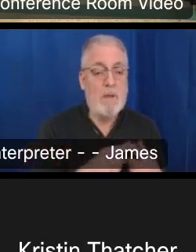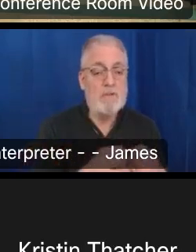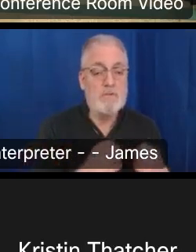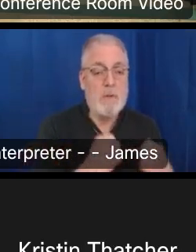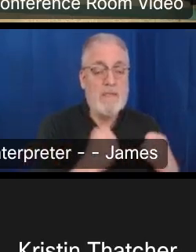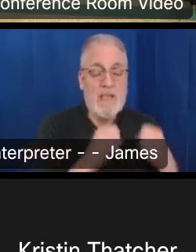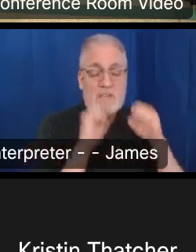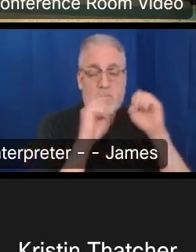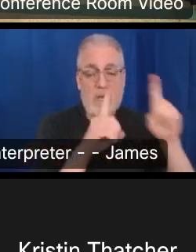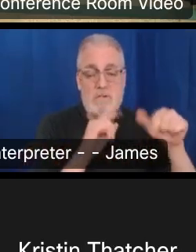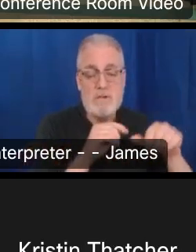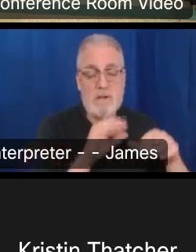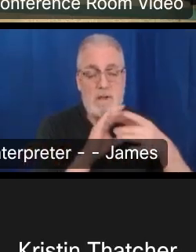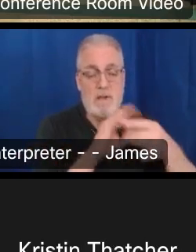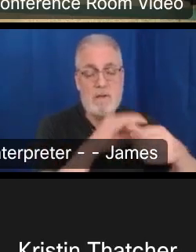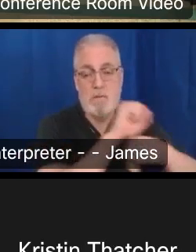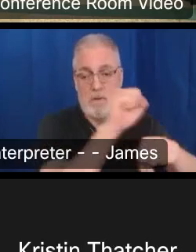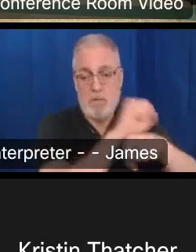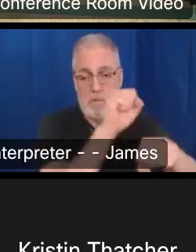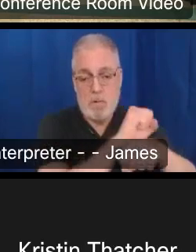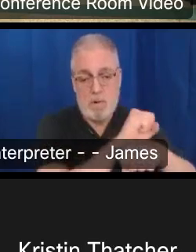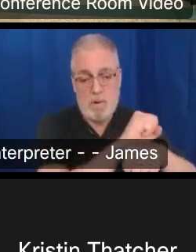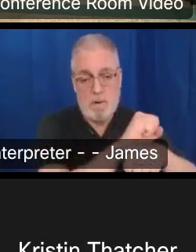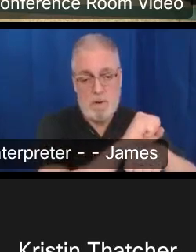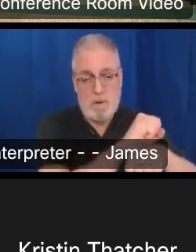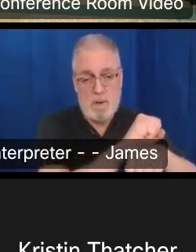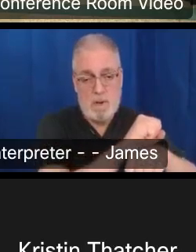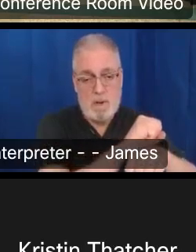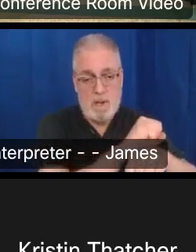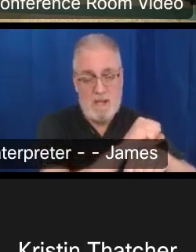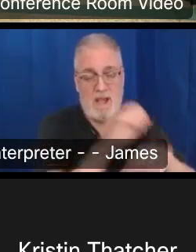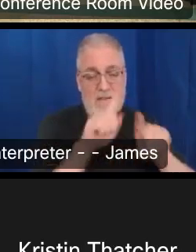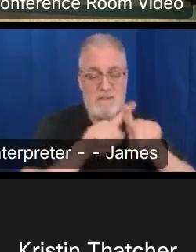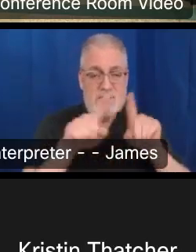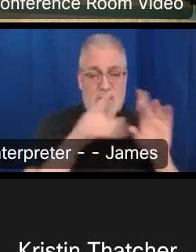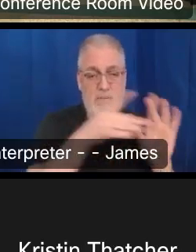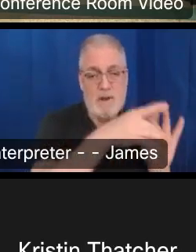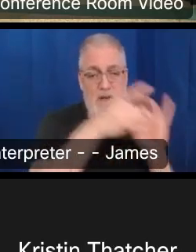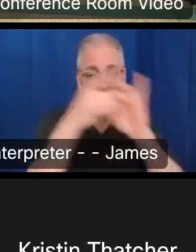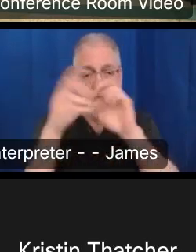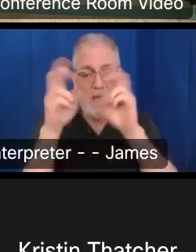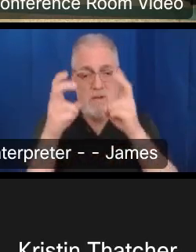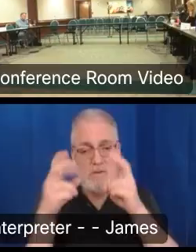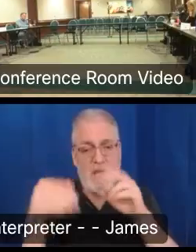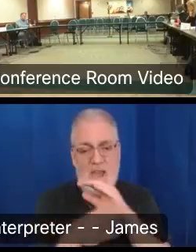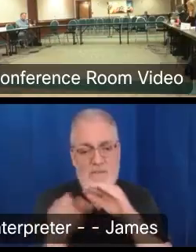and navigating benefits. I know there's a lot of, just misconceptions and